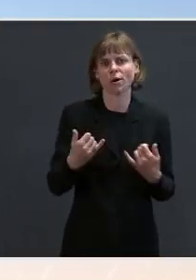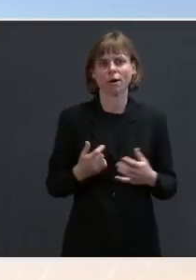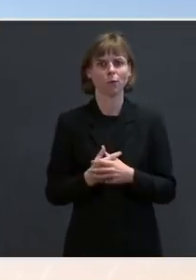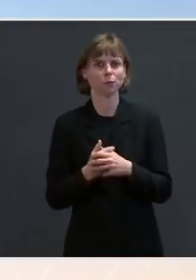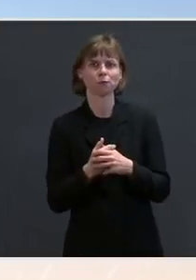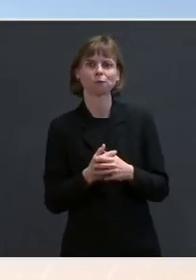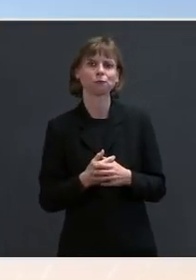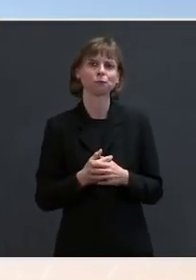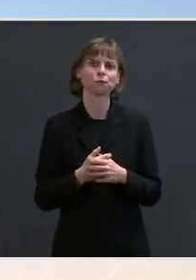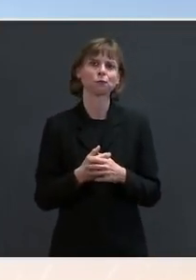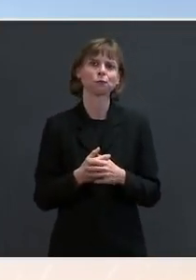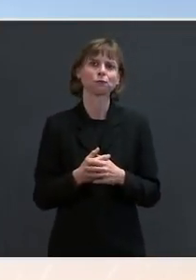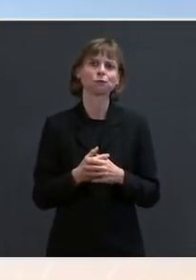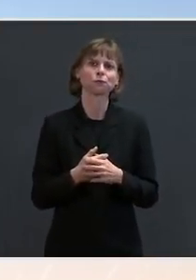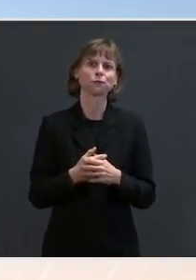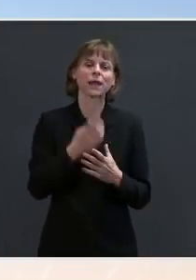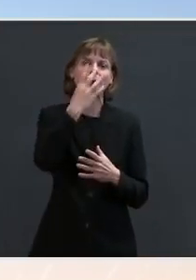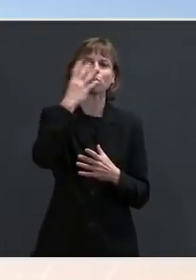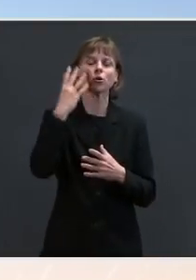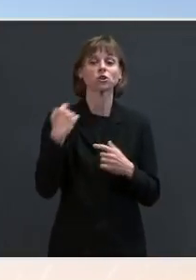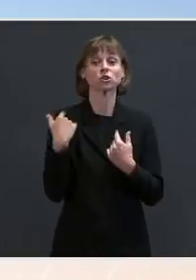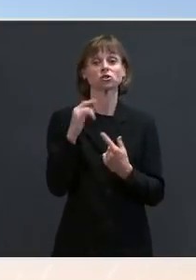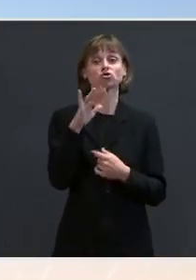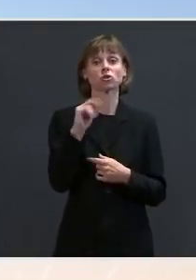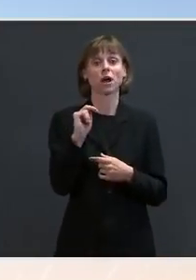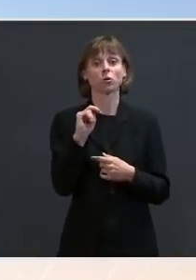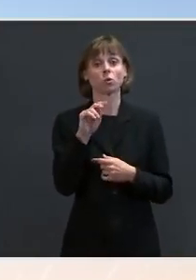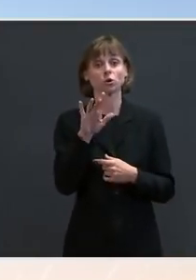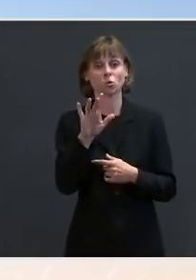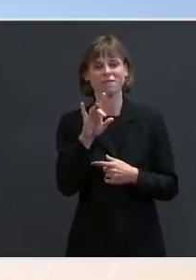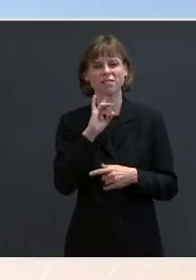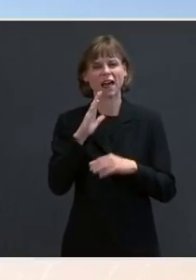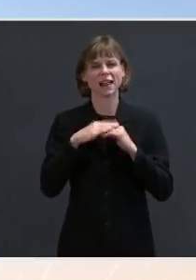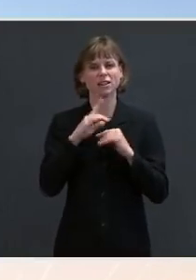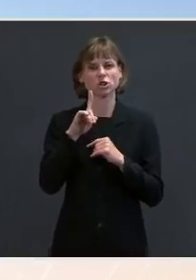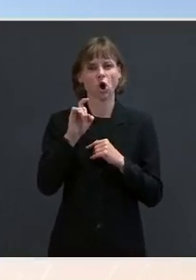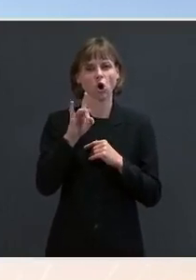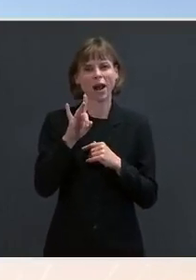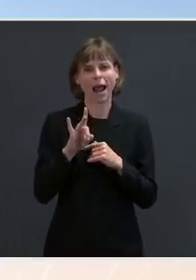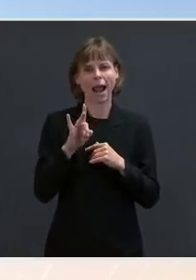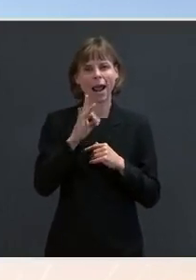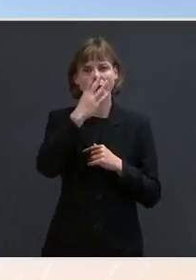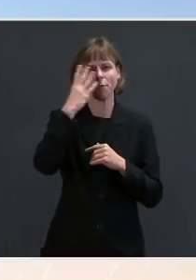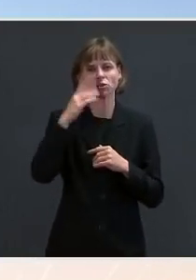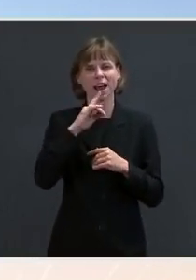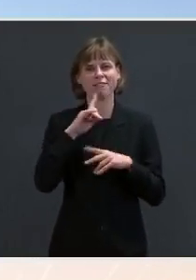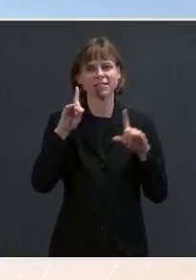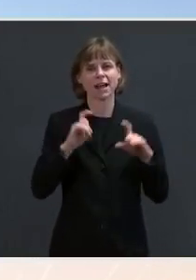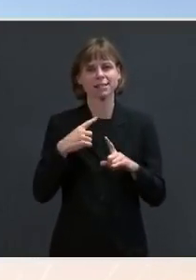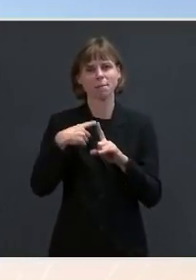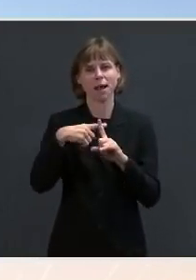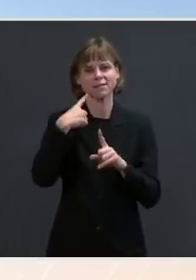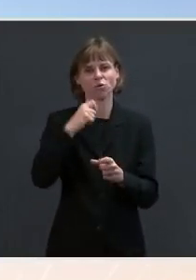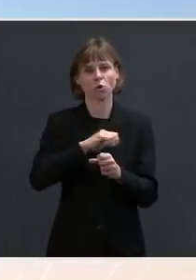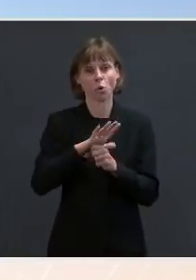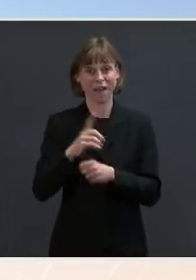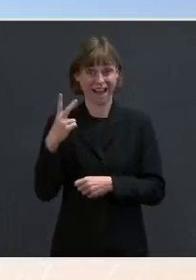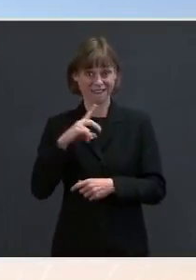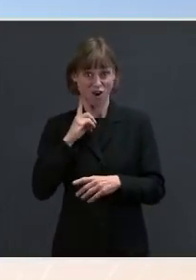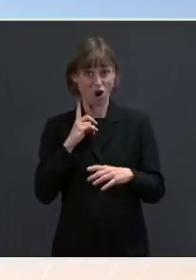since January 25th, at least 108 migrants have tested positive for COVID-19 after crossing the